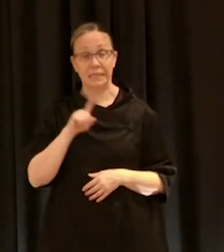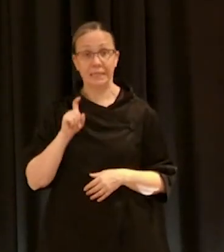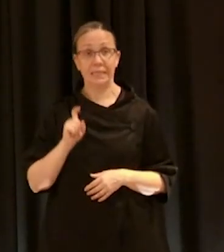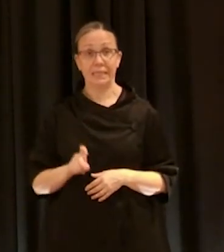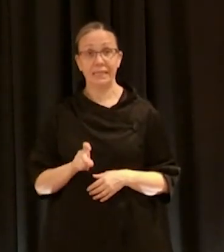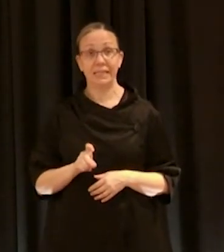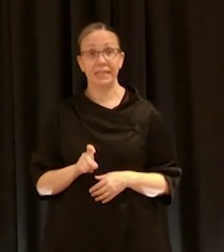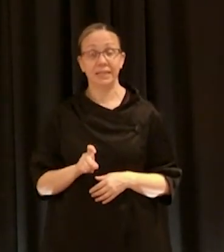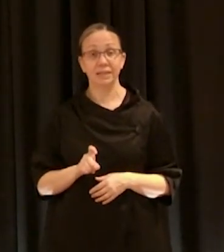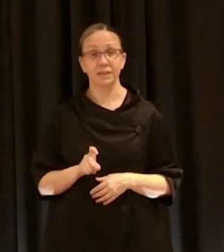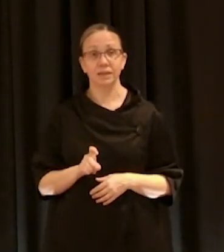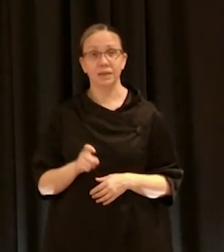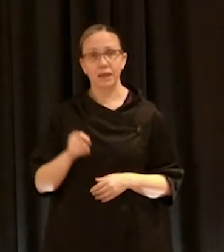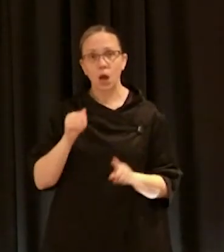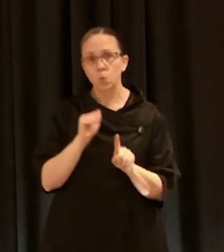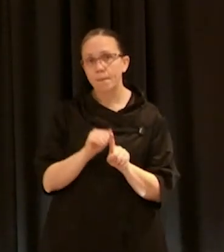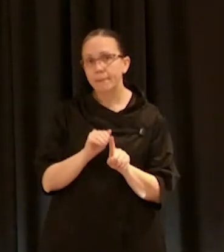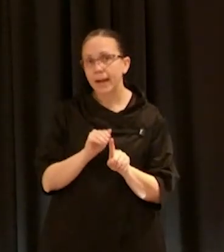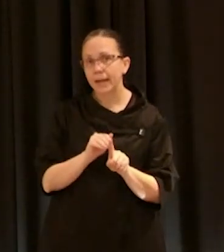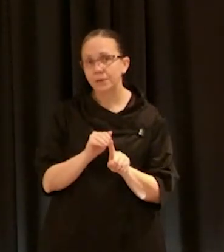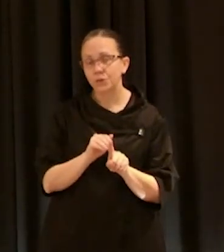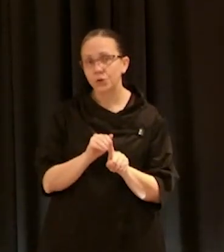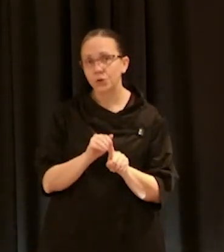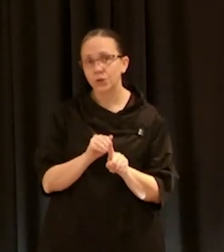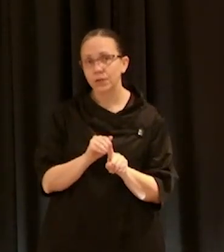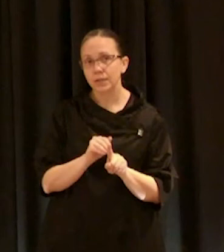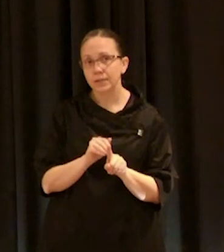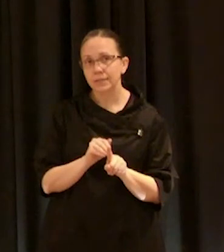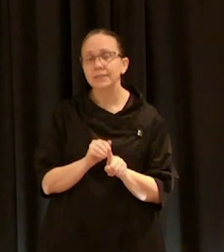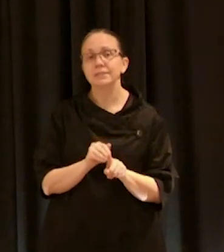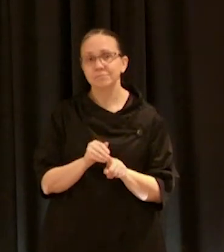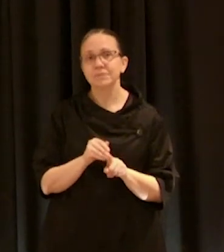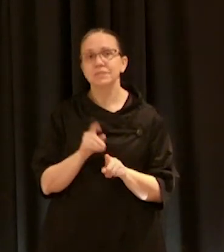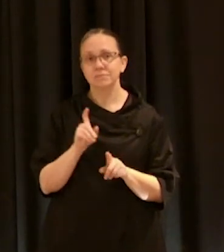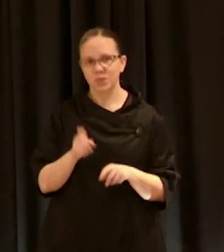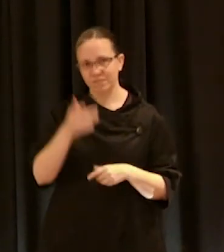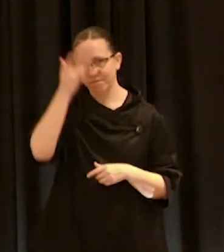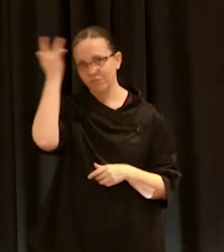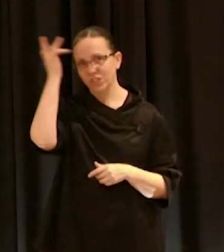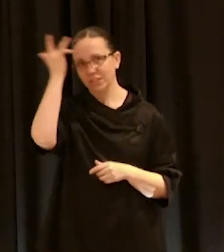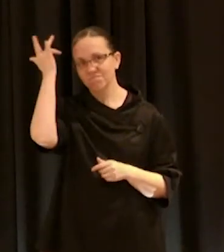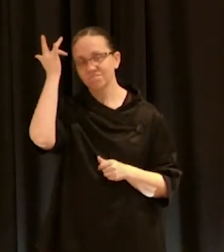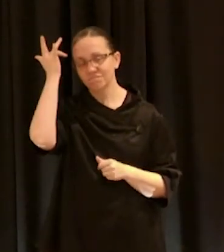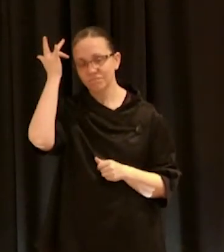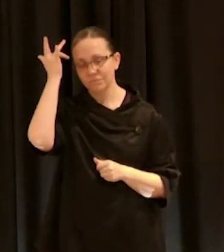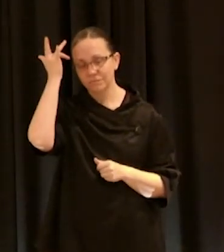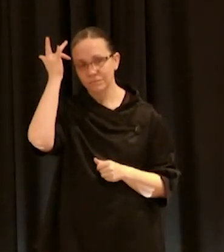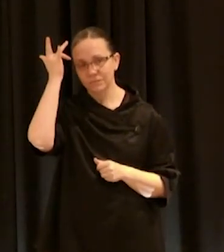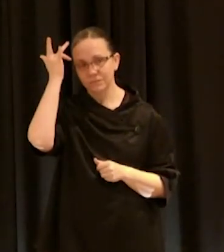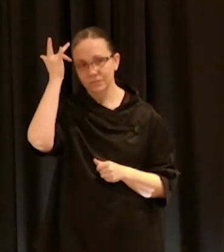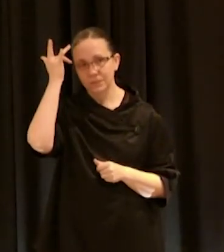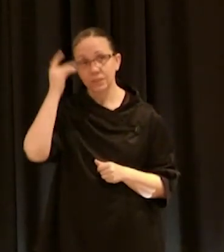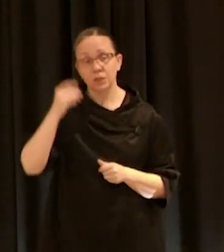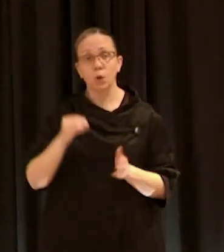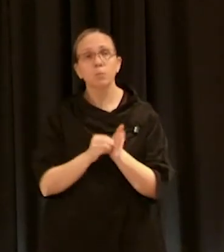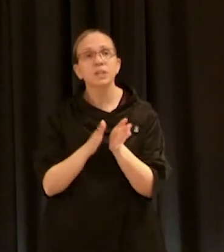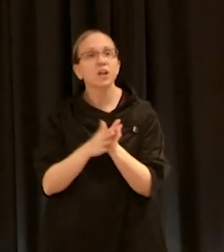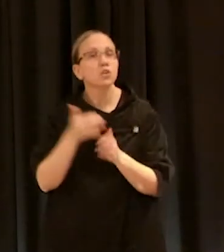need a reminder to forget. Put it in your